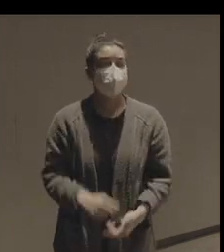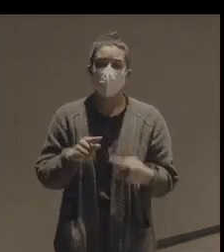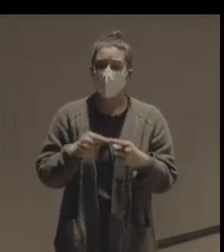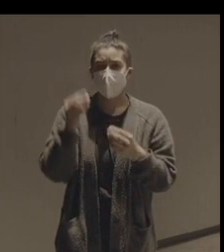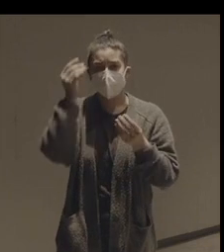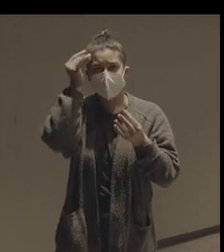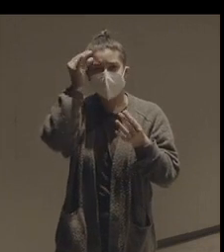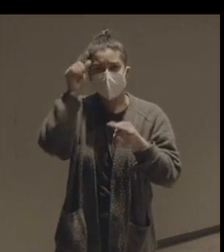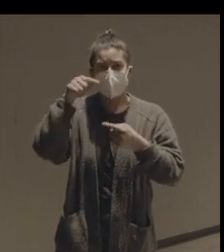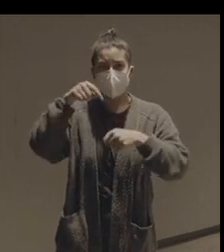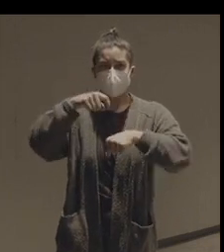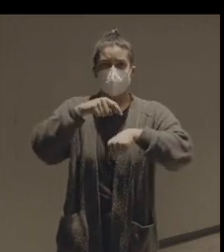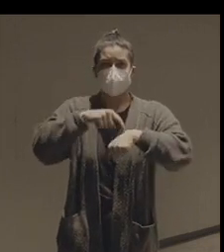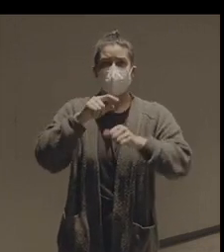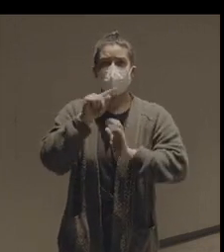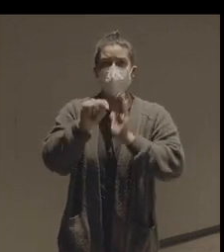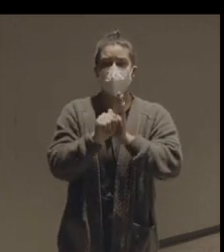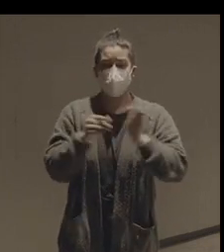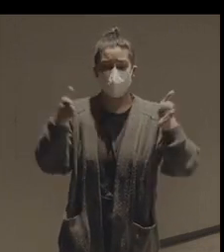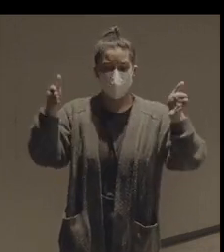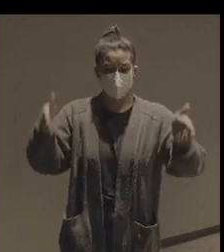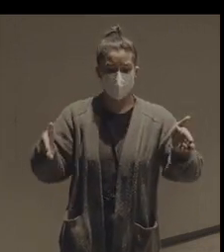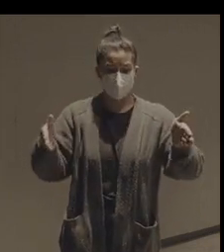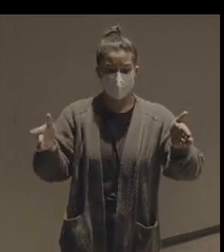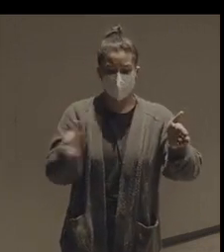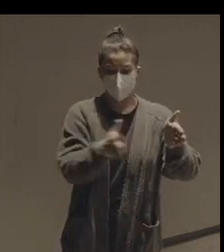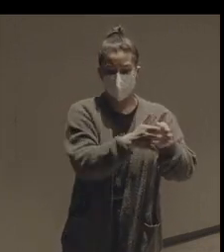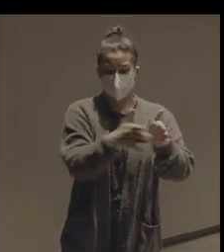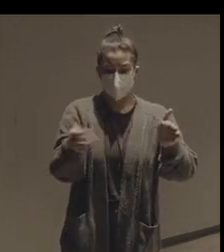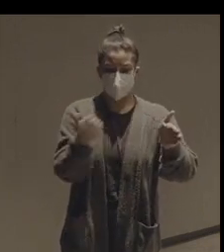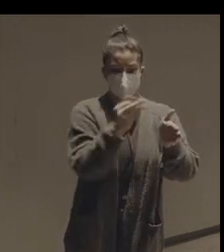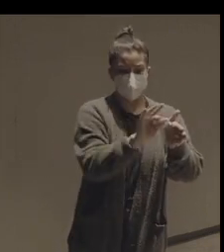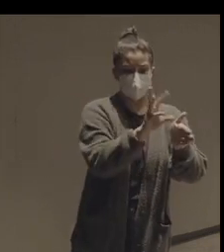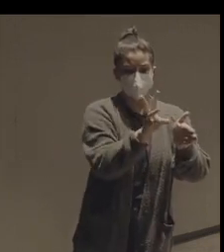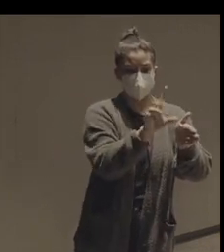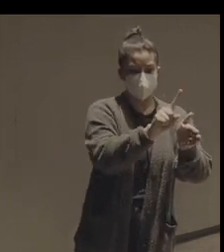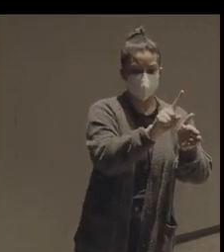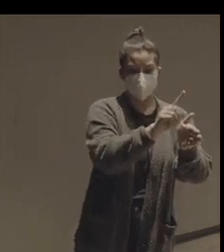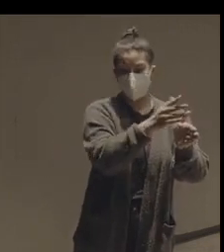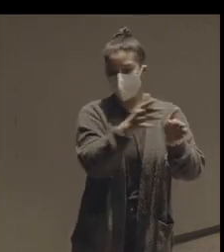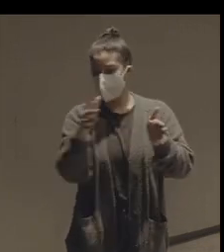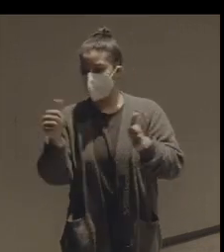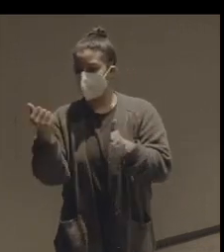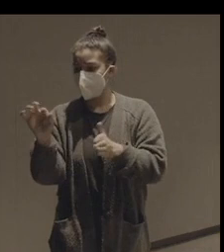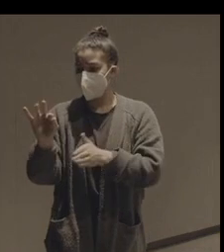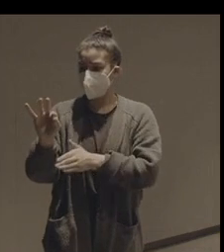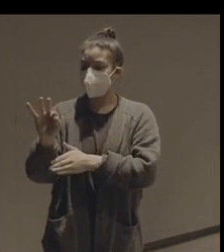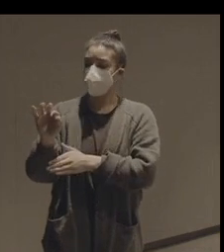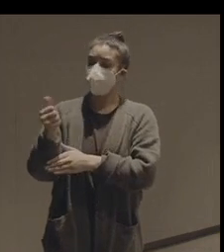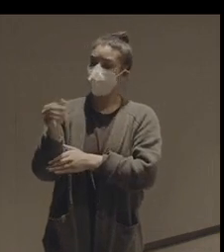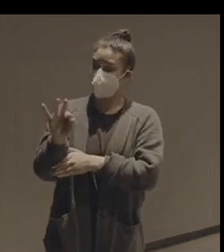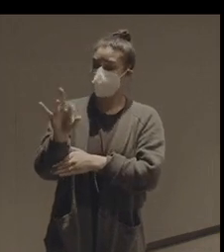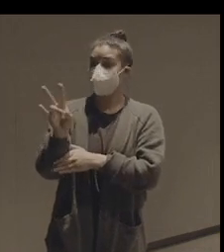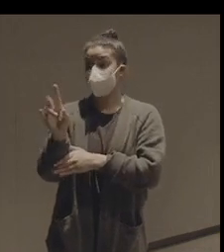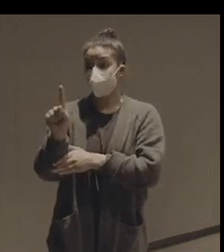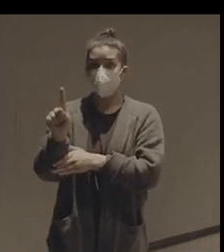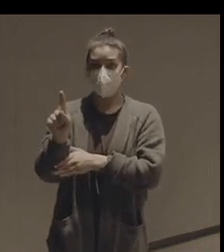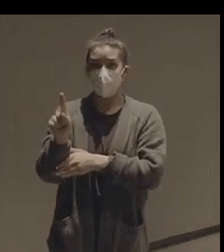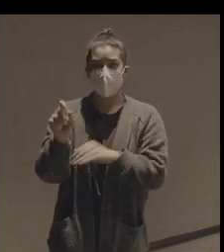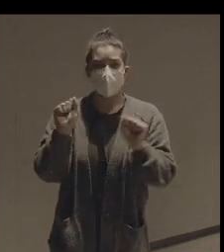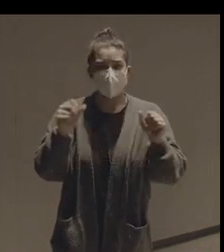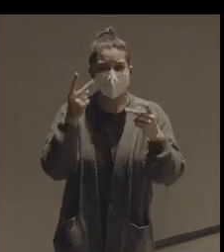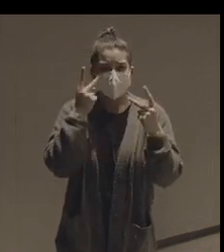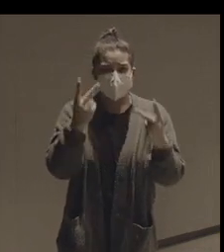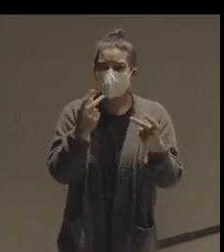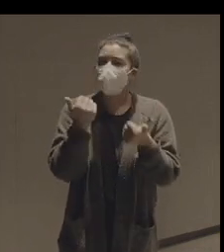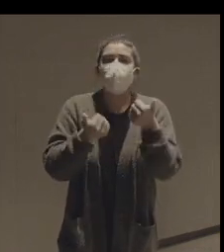also embodied some of the optimism that Peter Plagan spoke of. In the late 1960s in California, the